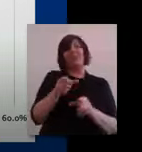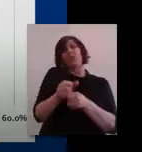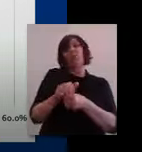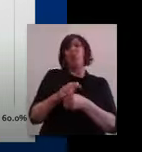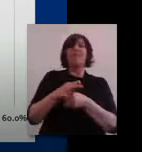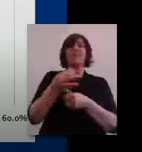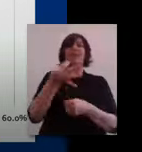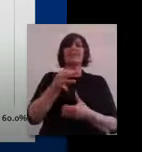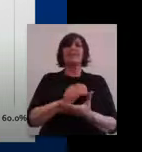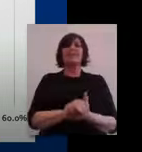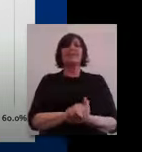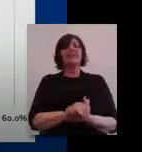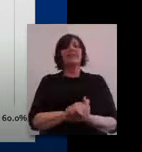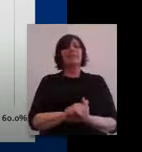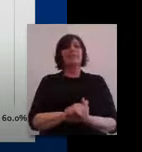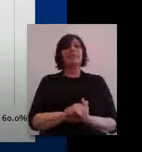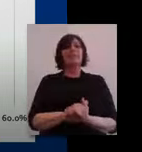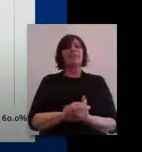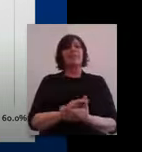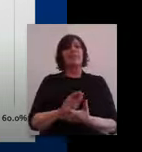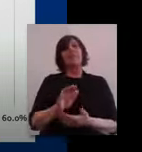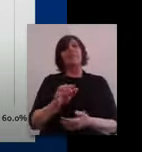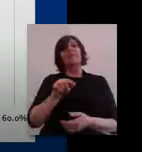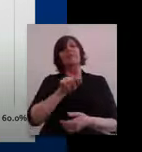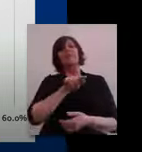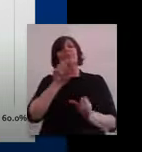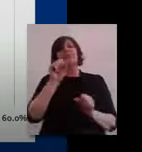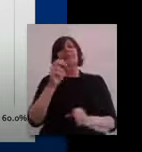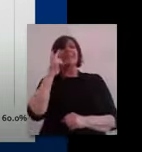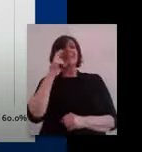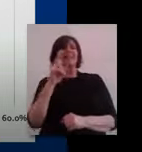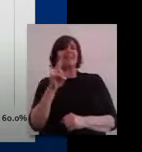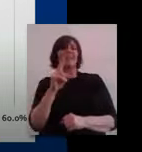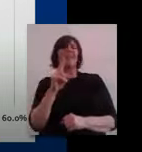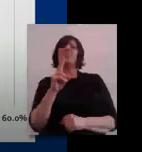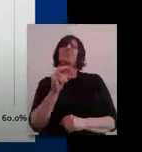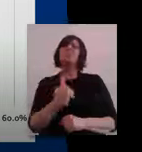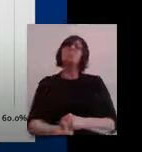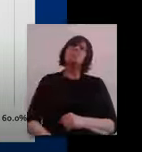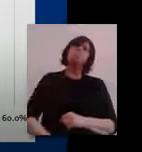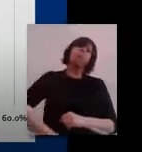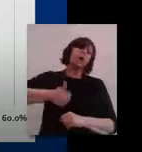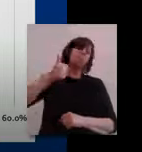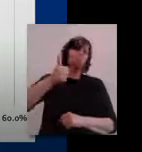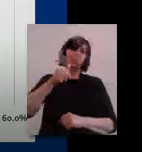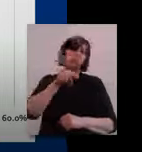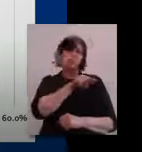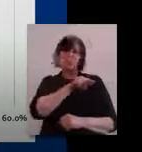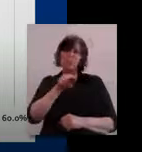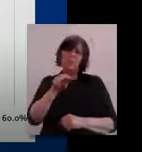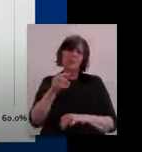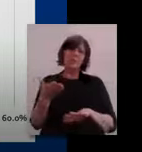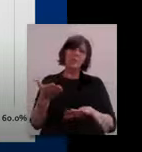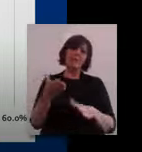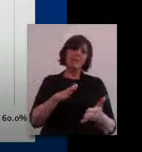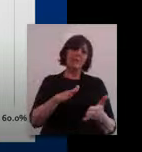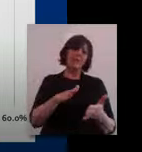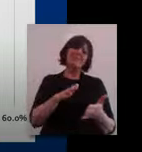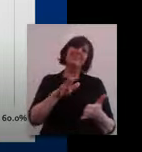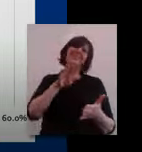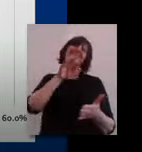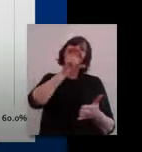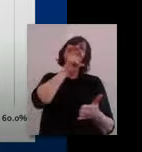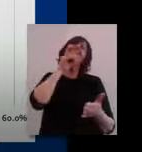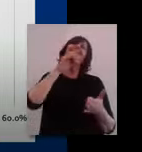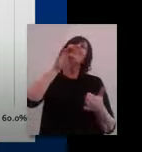their percentages. So you can see that by far our seniors are most at risk. So people in